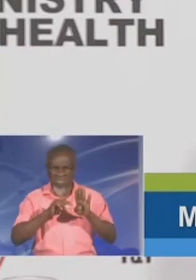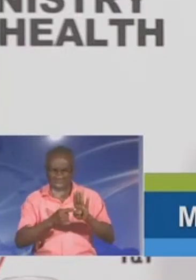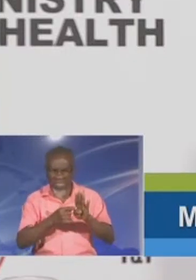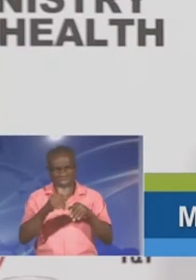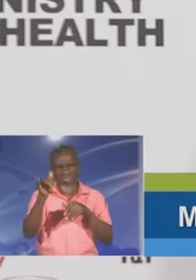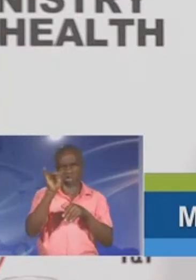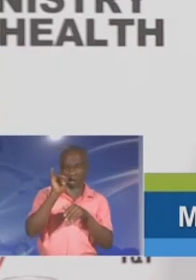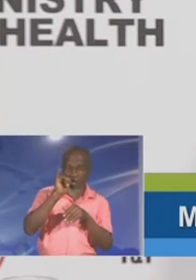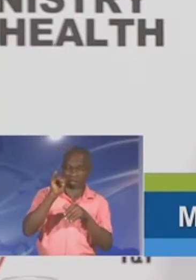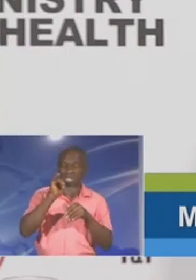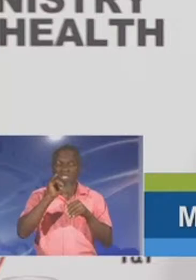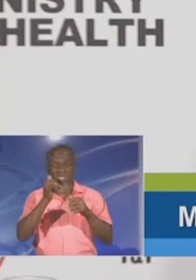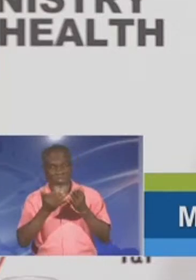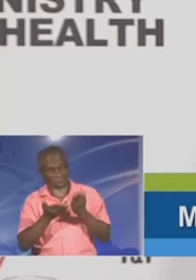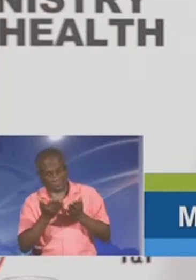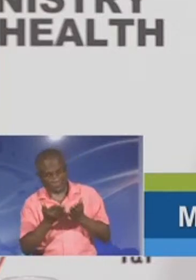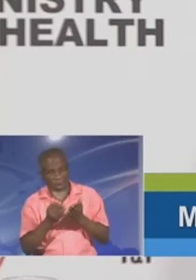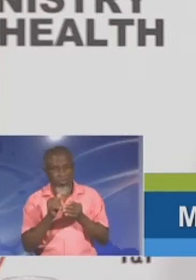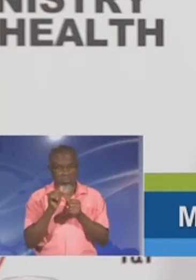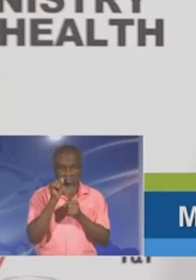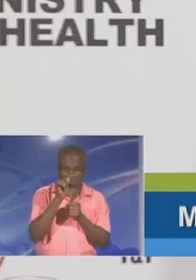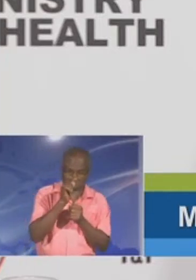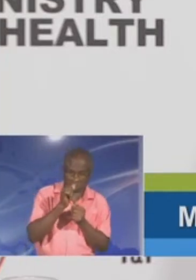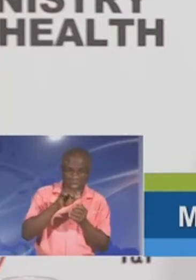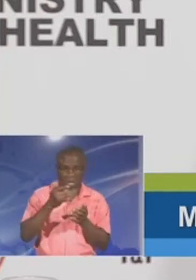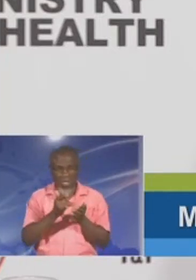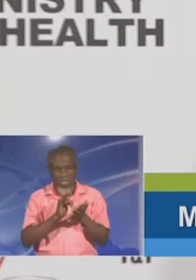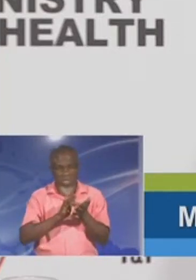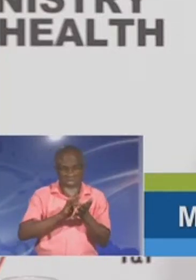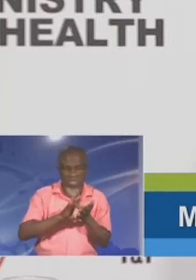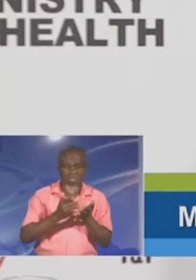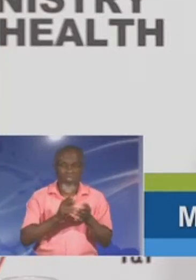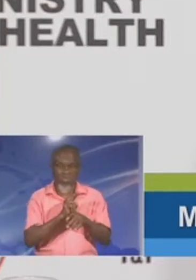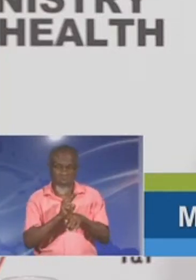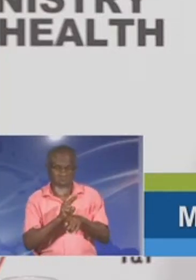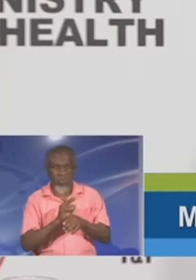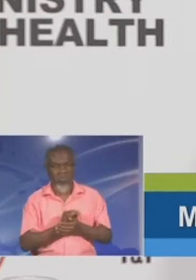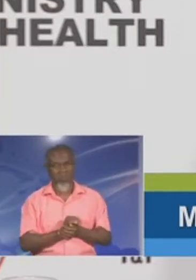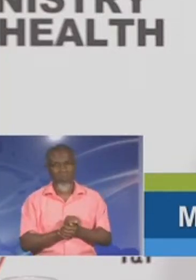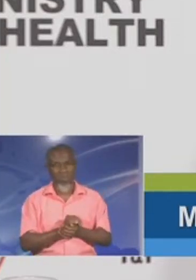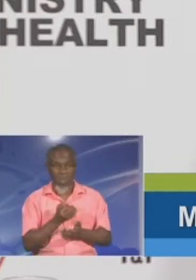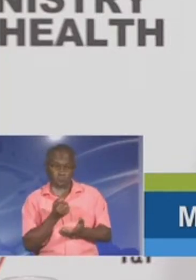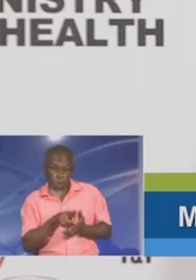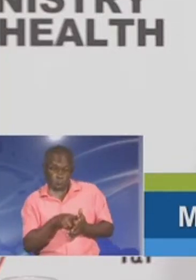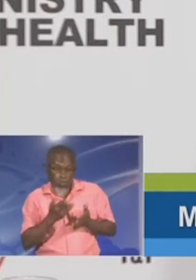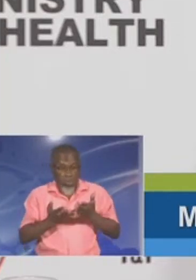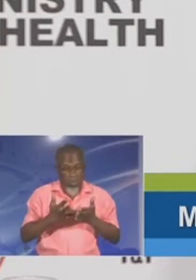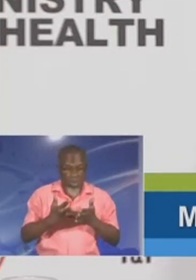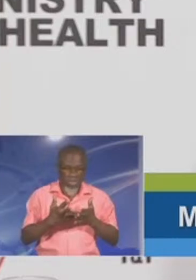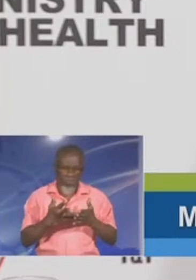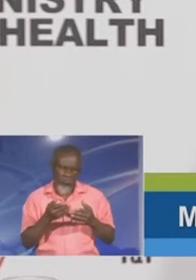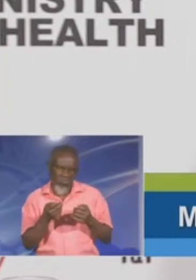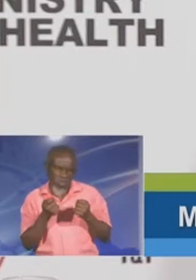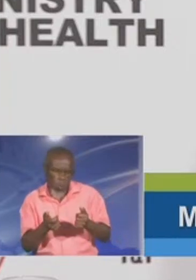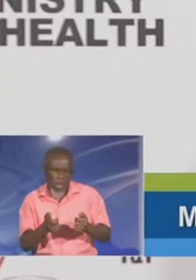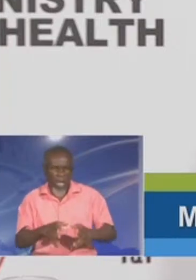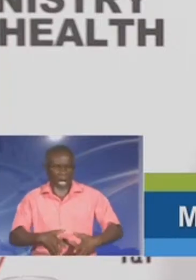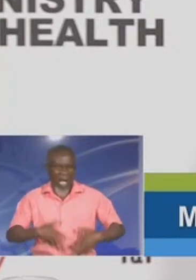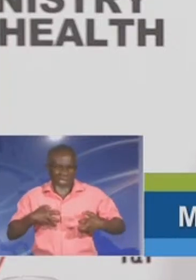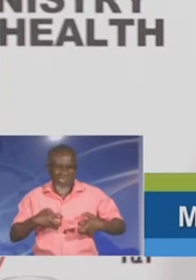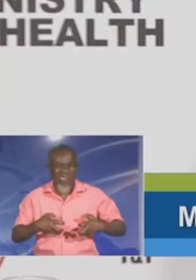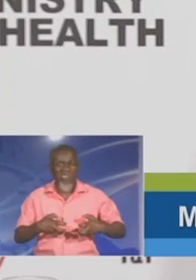other substances excessively or dangerously. They may become agitated or